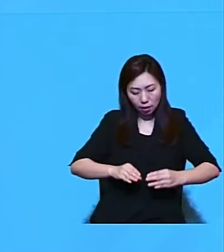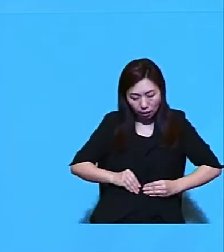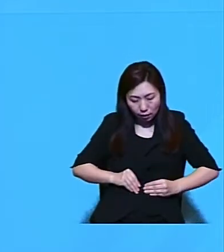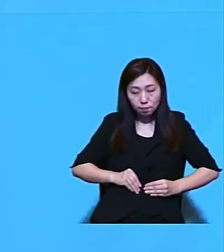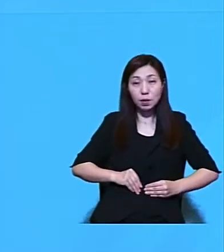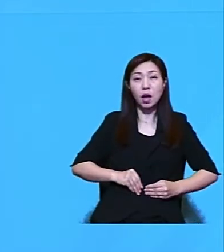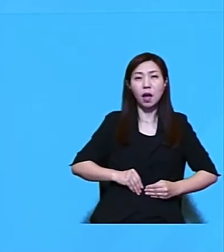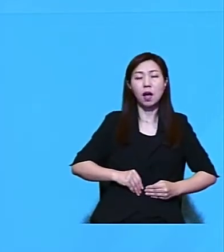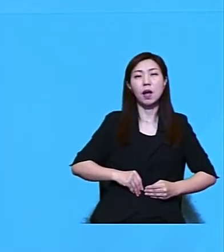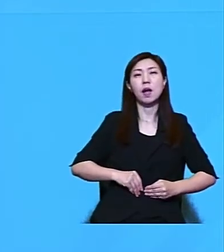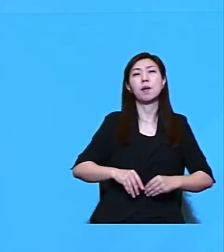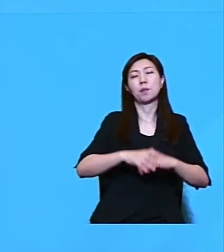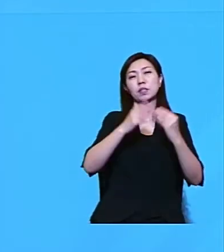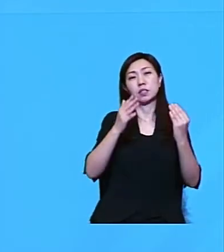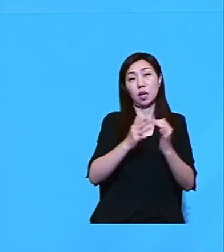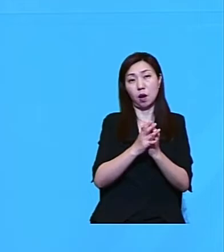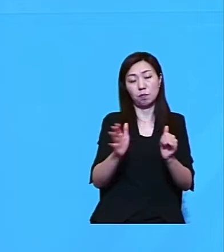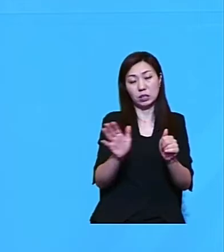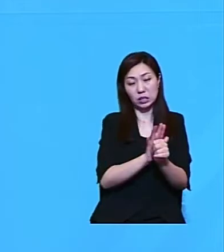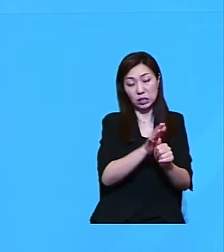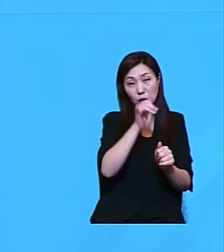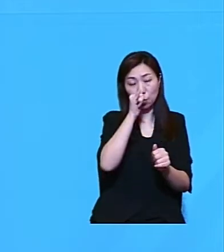adaptation, and even emission reduction.